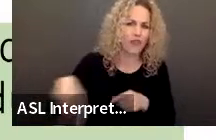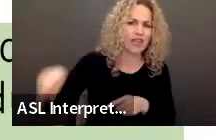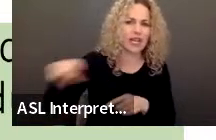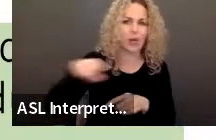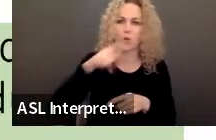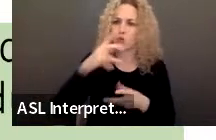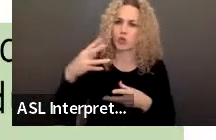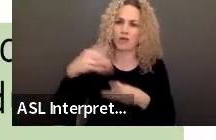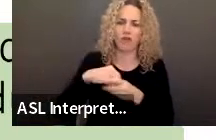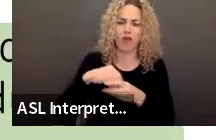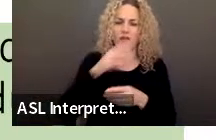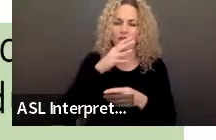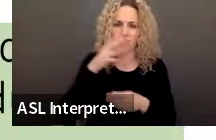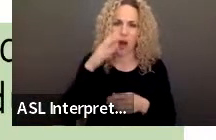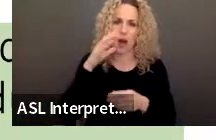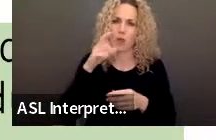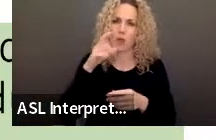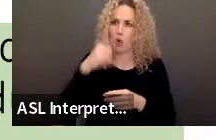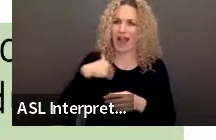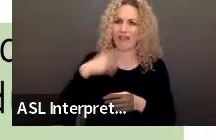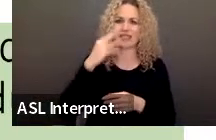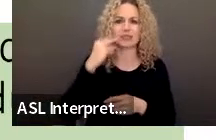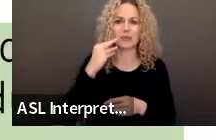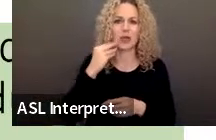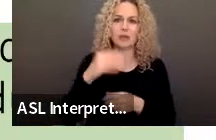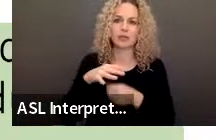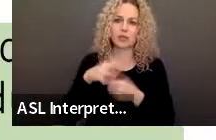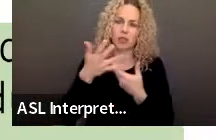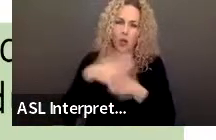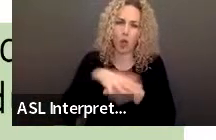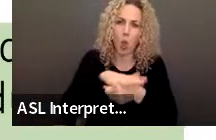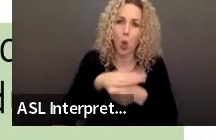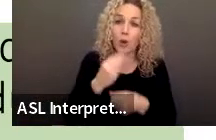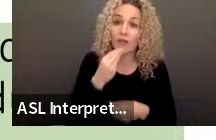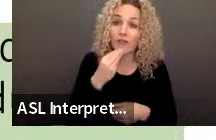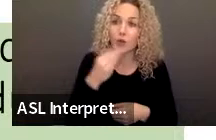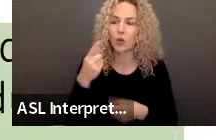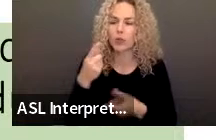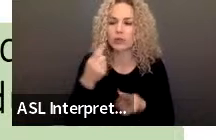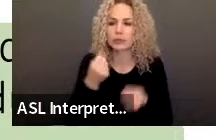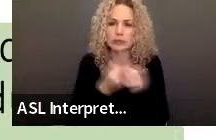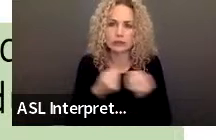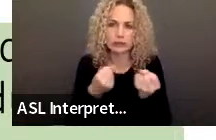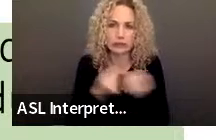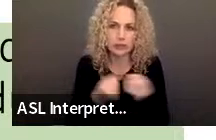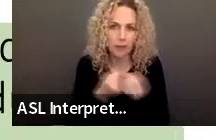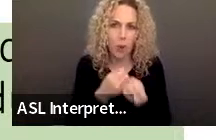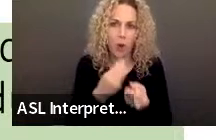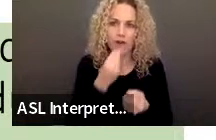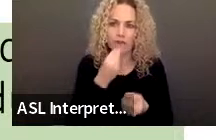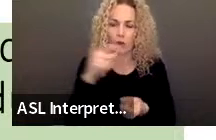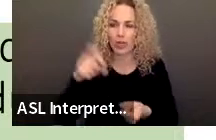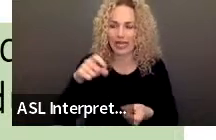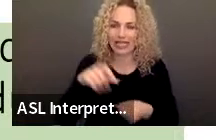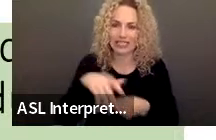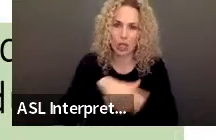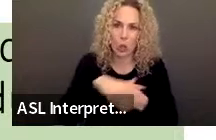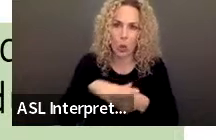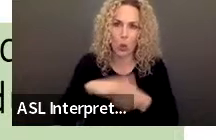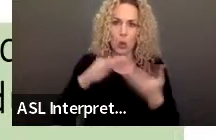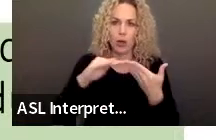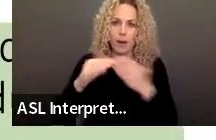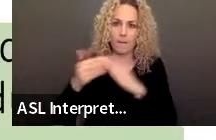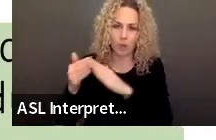farm with that experience of local food, supporting the food needs of a local